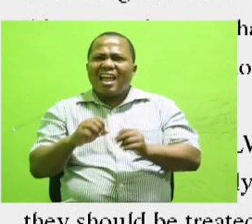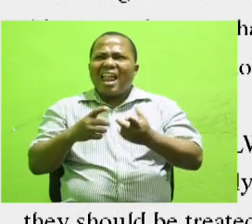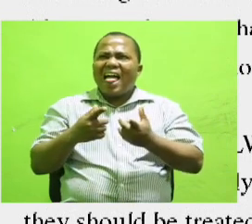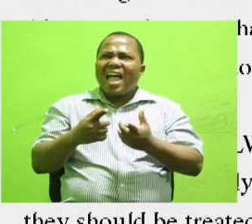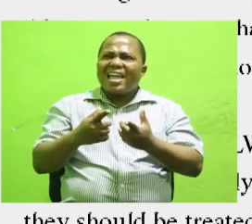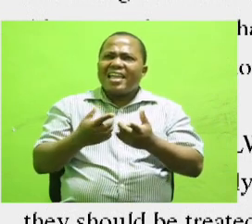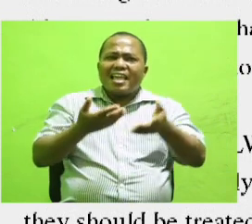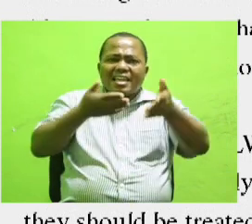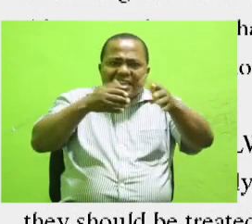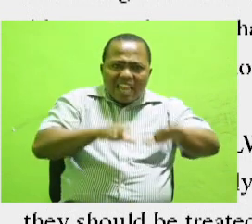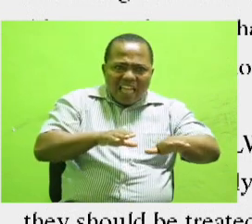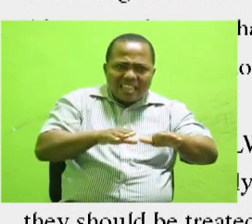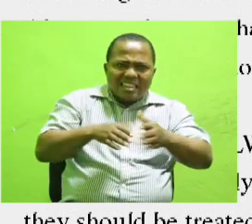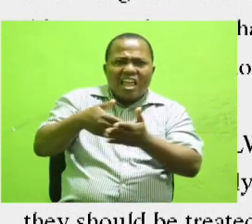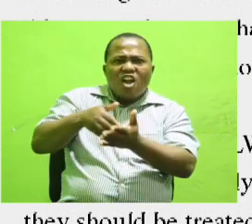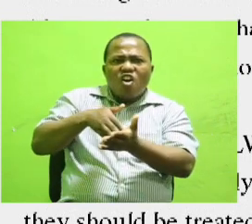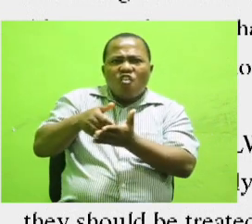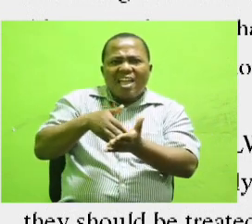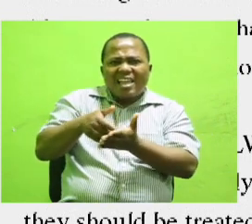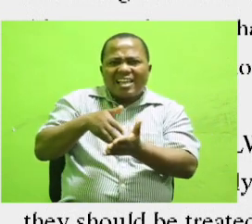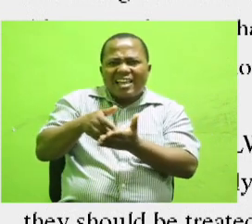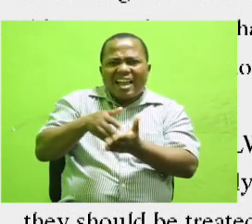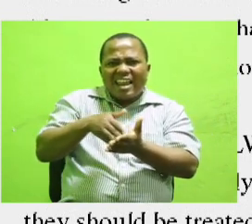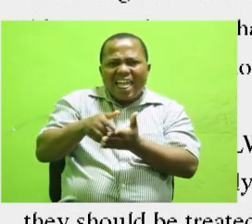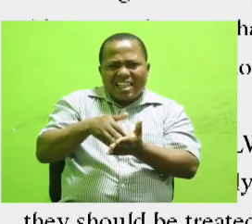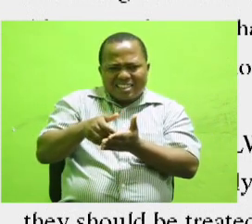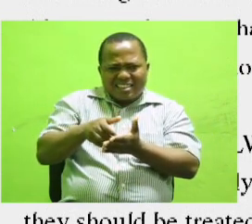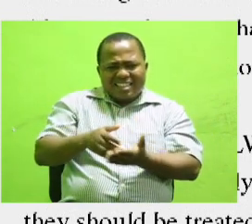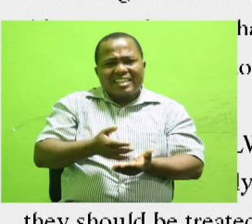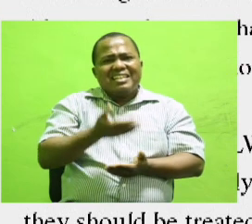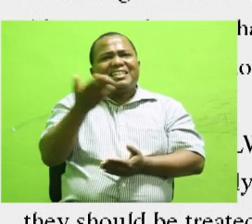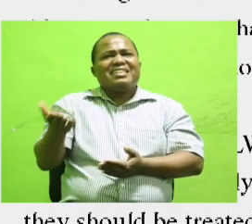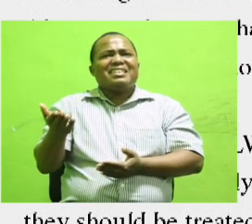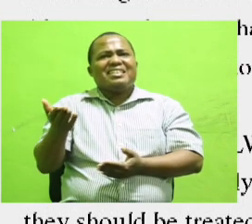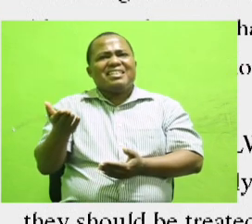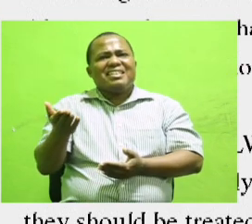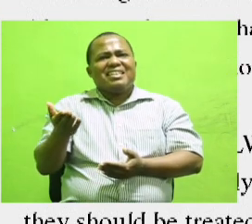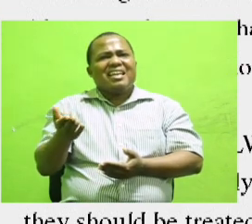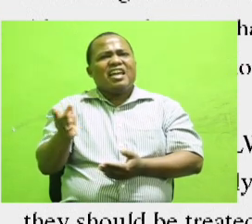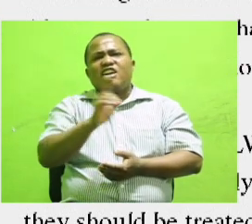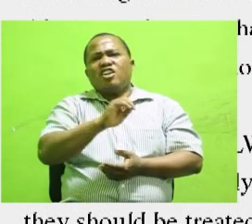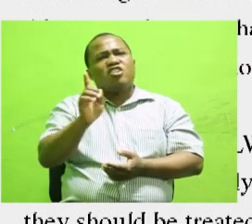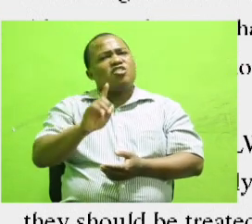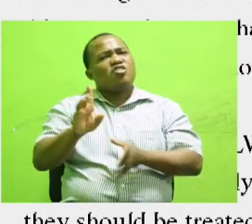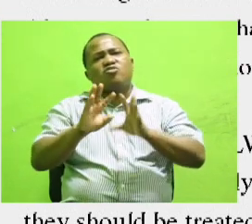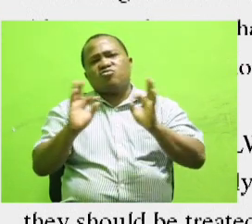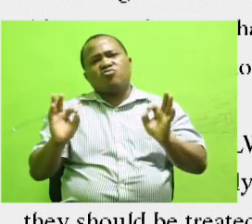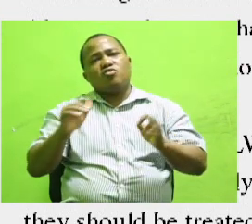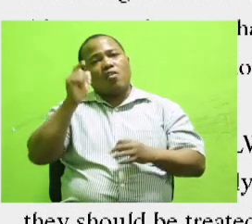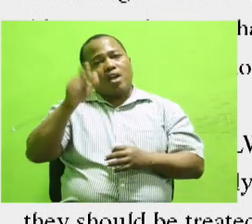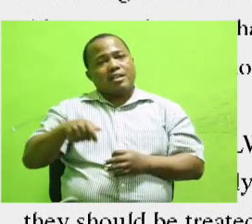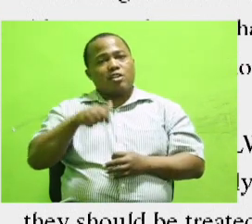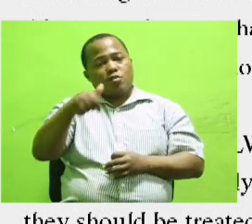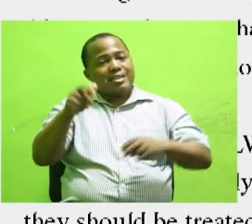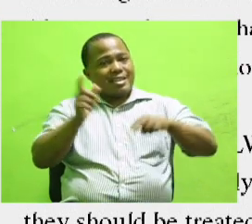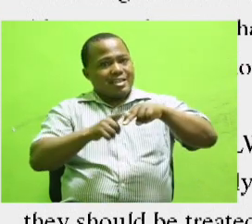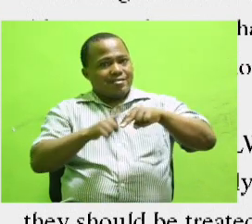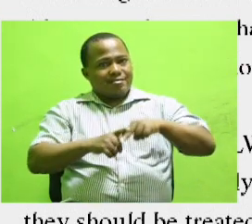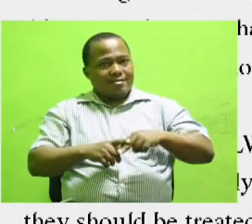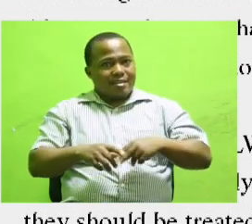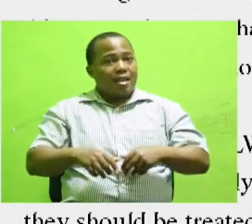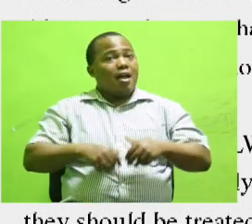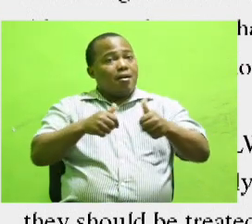weakness is very, very detrimental to a person living with HIV AIDS. Instead, give them hope.